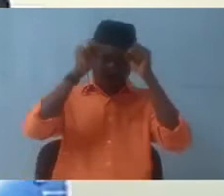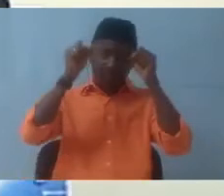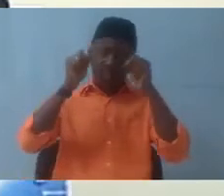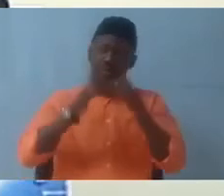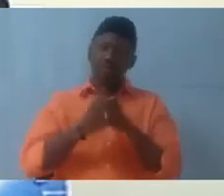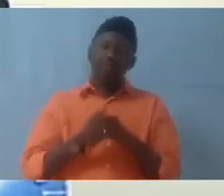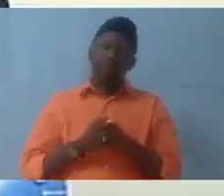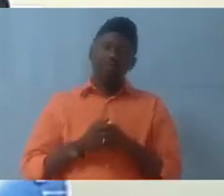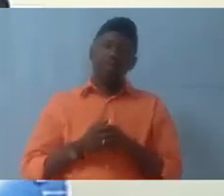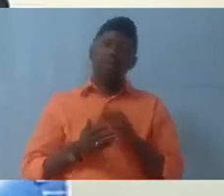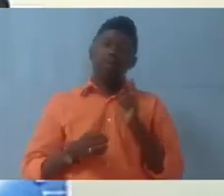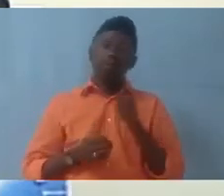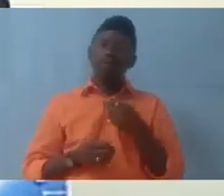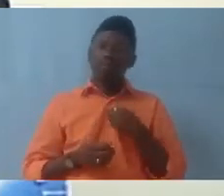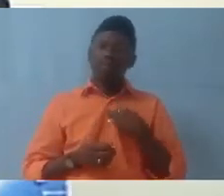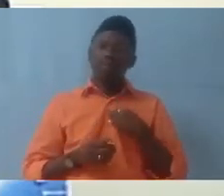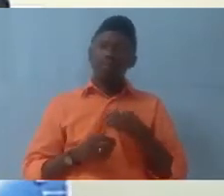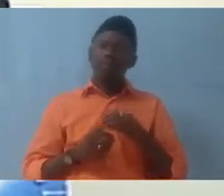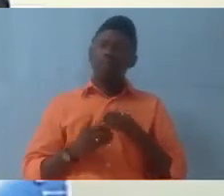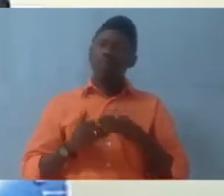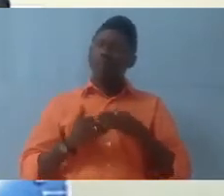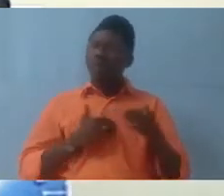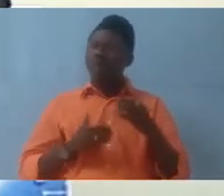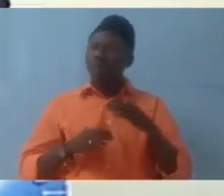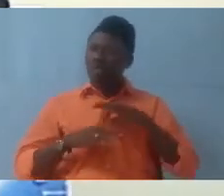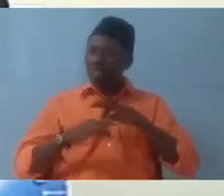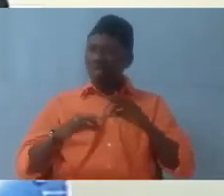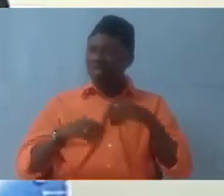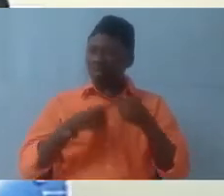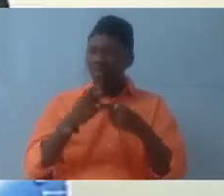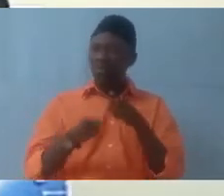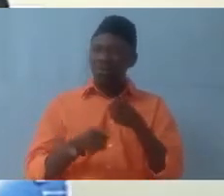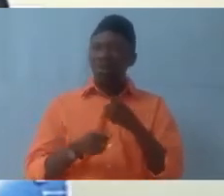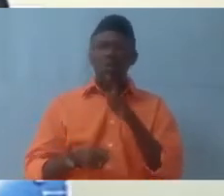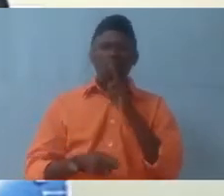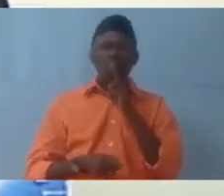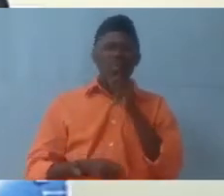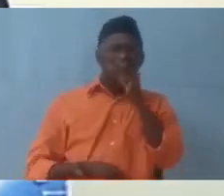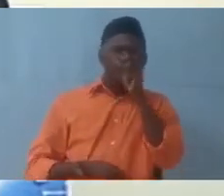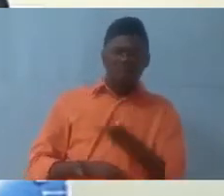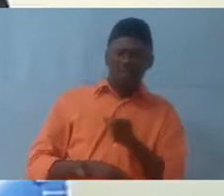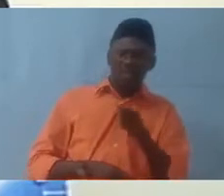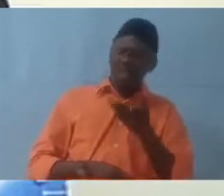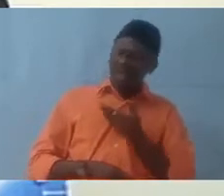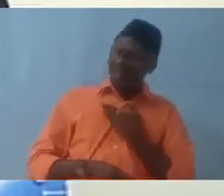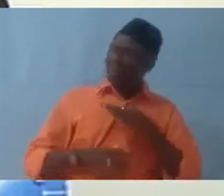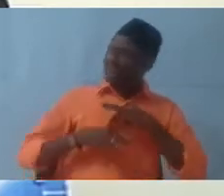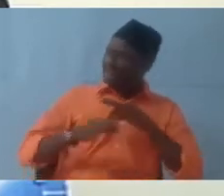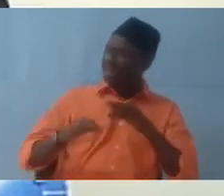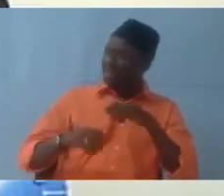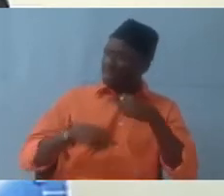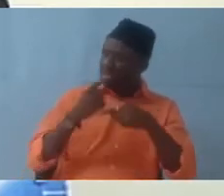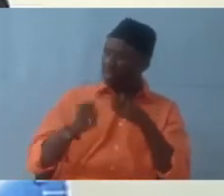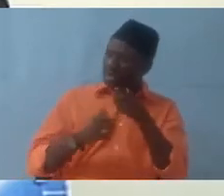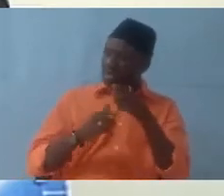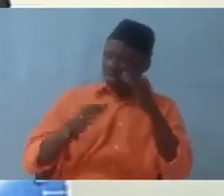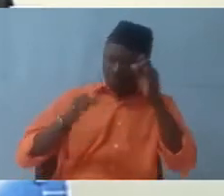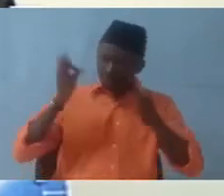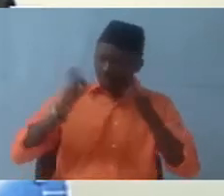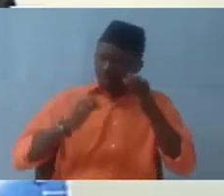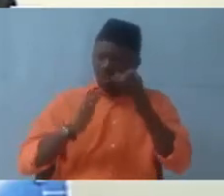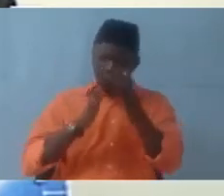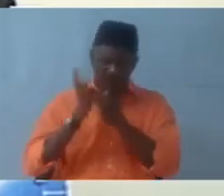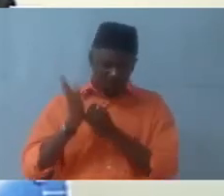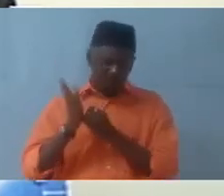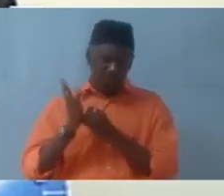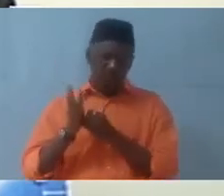my main interest was that regardless of whoever has interest in the matter. Man nak suma li nga xamne ni mo nekkon suma taway mo nekkon